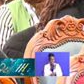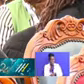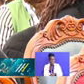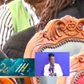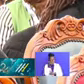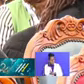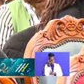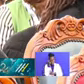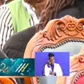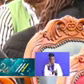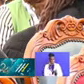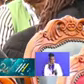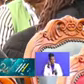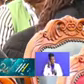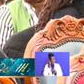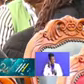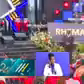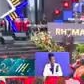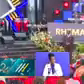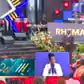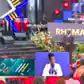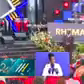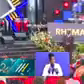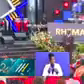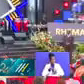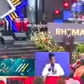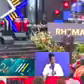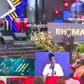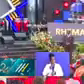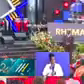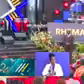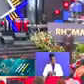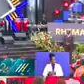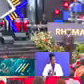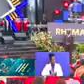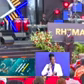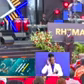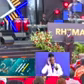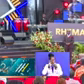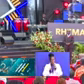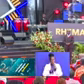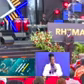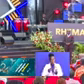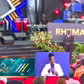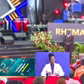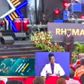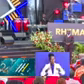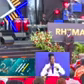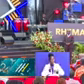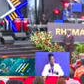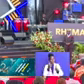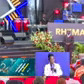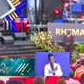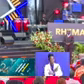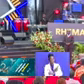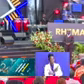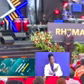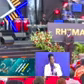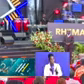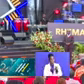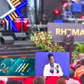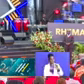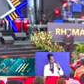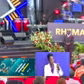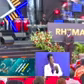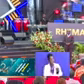because of the mindset I have as a boy I always believe that my life is different in the